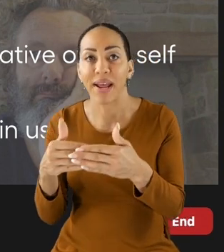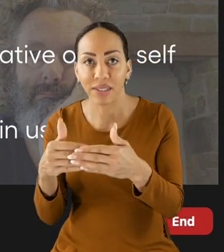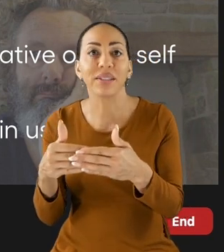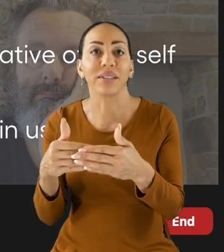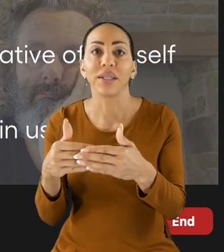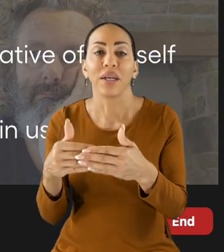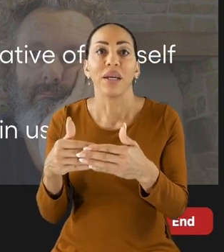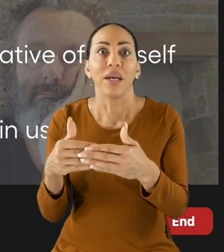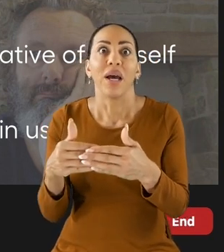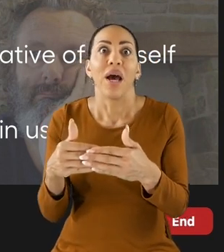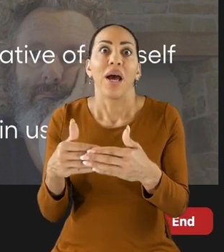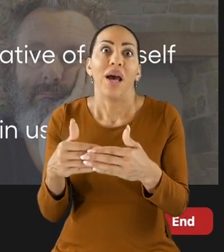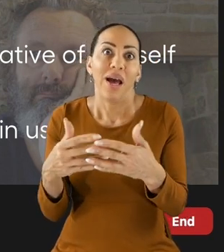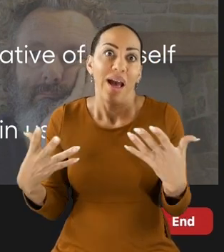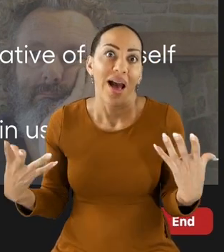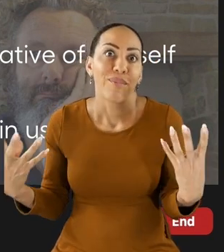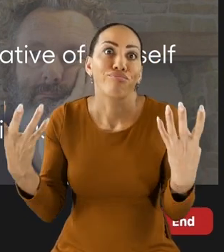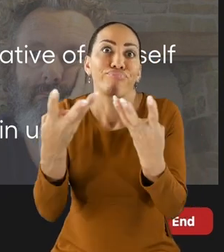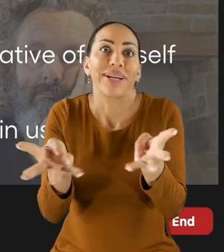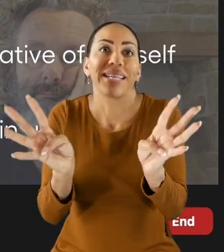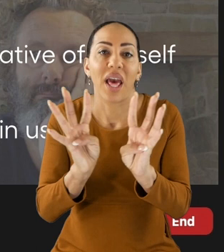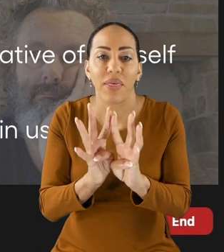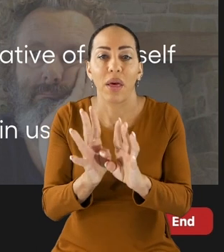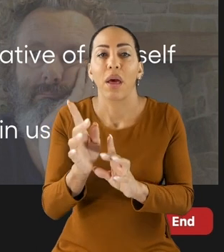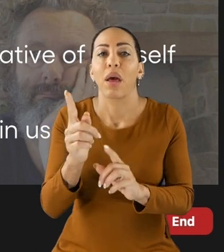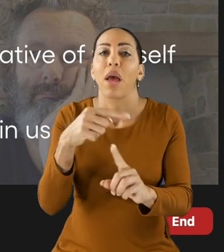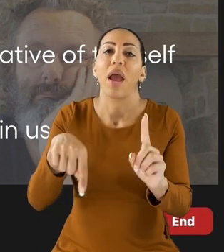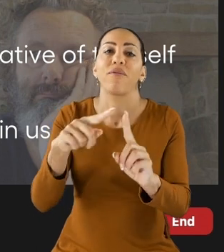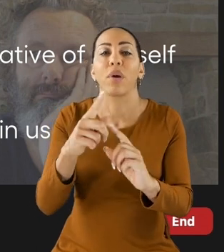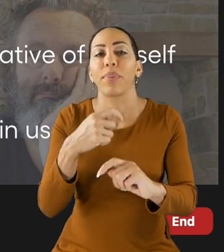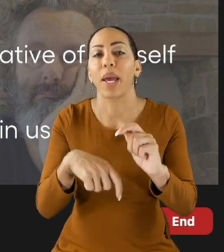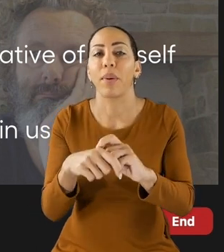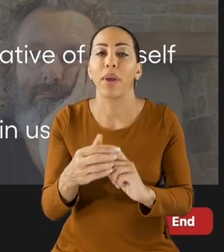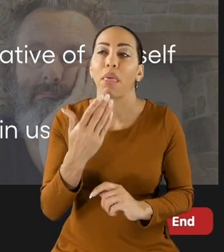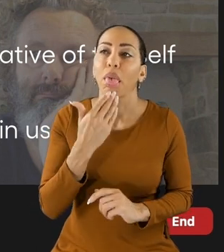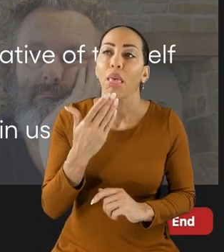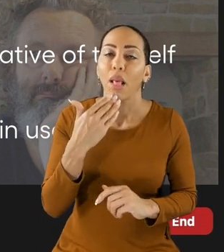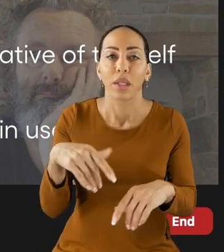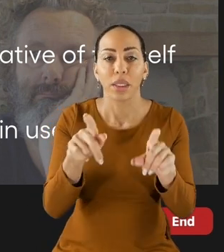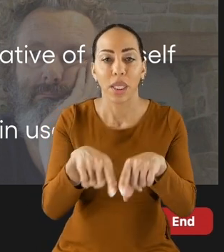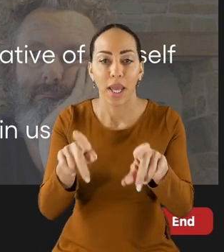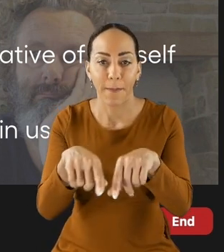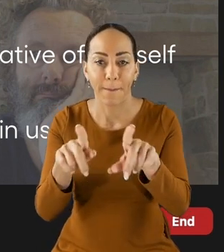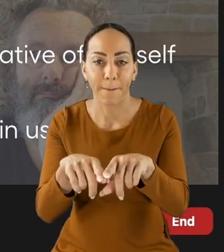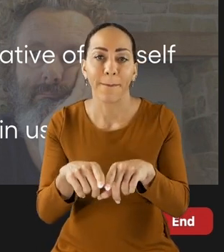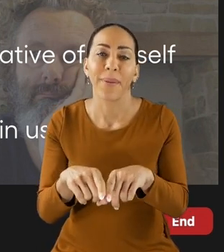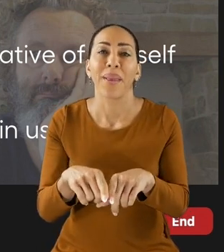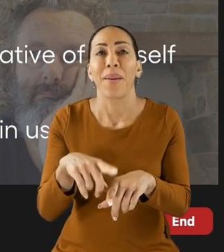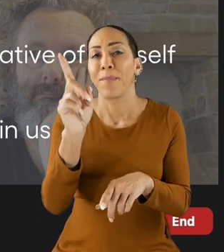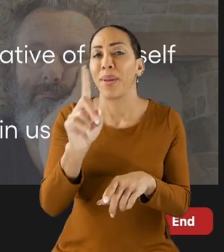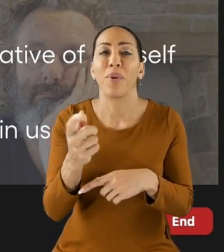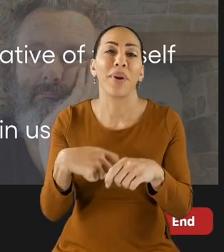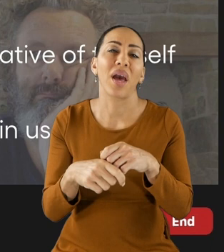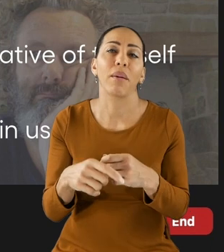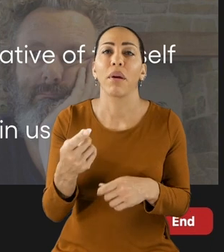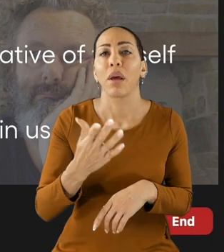tire as Zoom fatigue set in. The frustration of occupying a box on a screen with a head and shoulders webcam image left many people simply